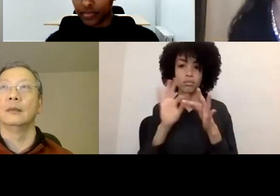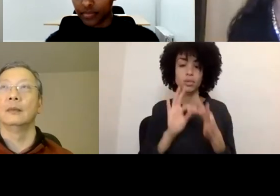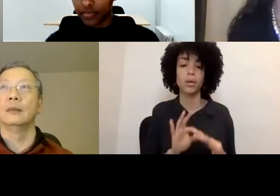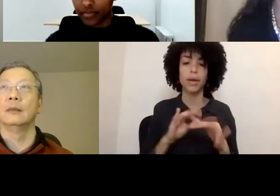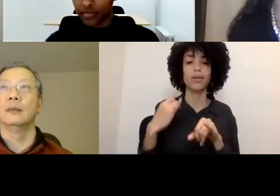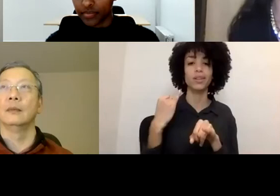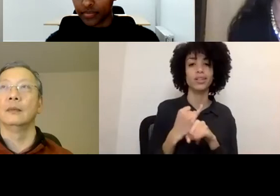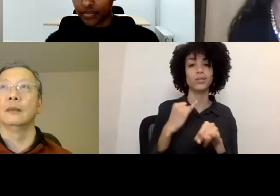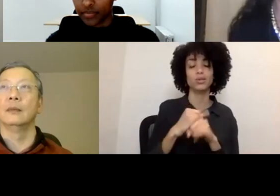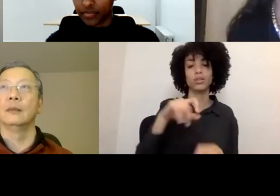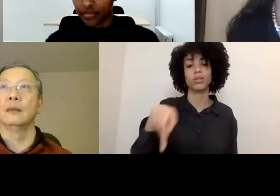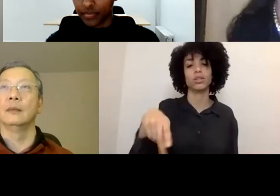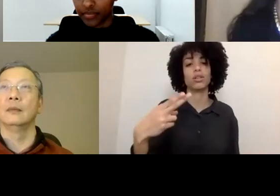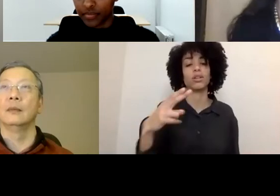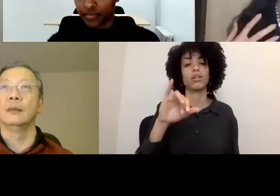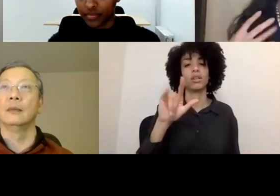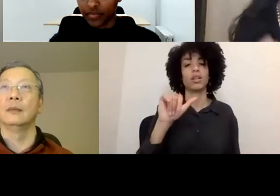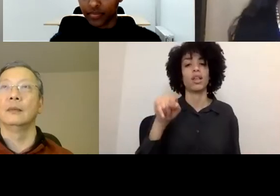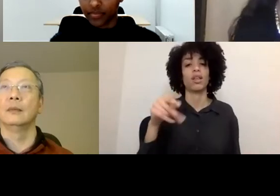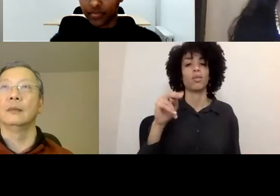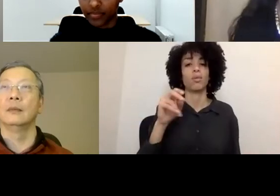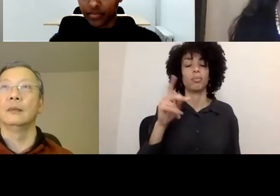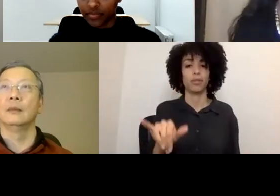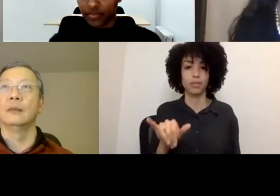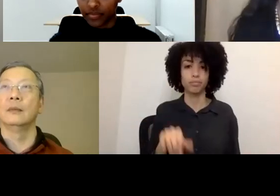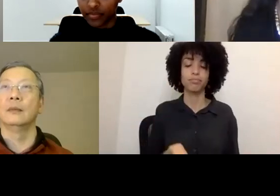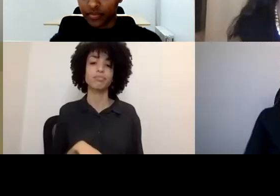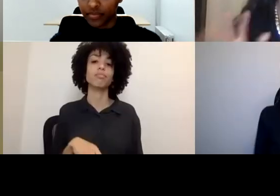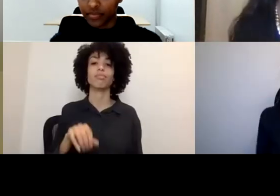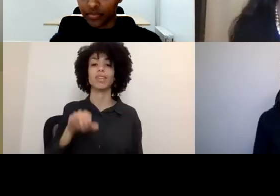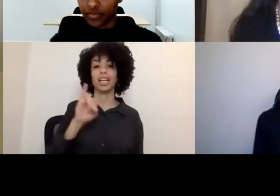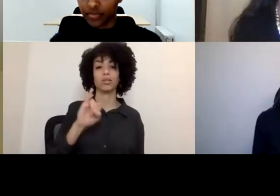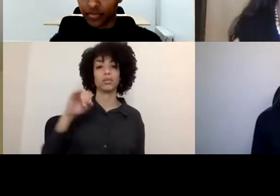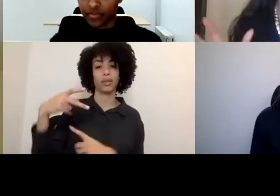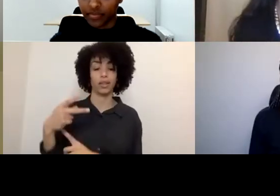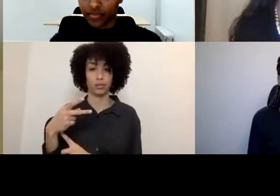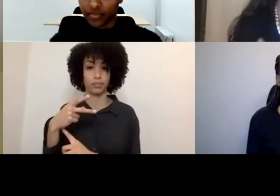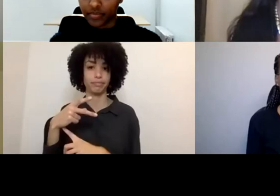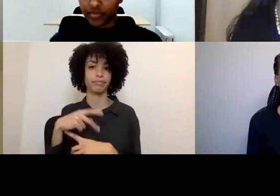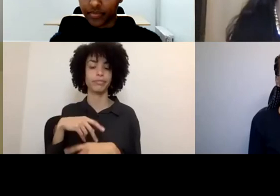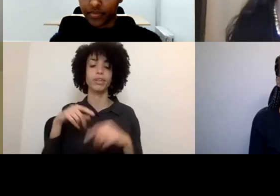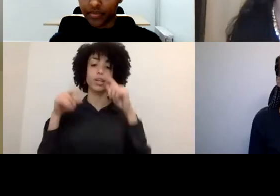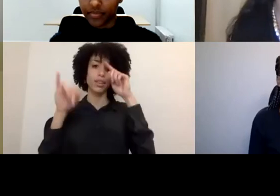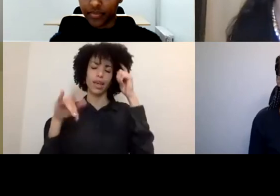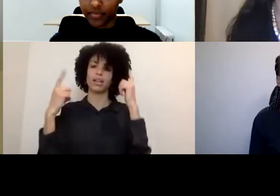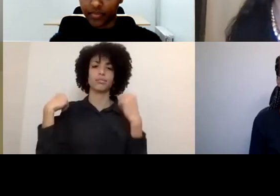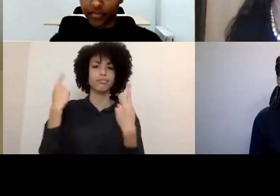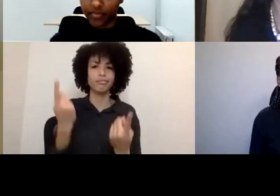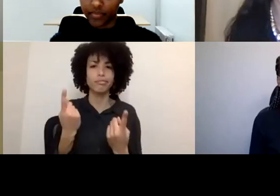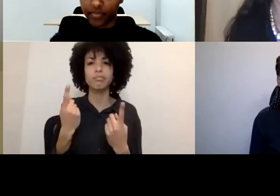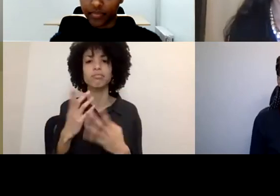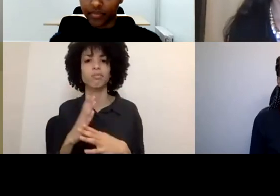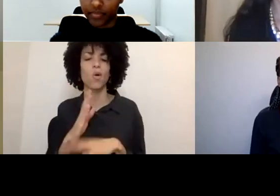philanthropy, if you'll allow it. So institutionalized philanthropy, which is the subject of this conversation, has existed for a little over a